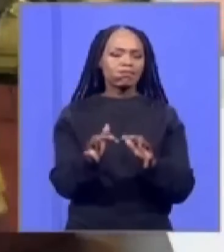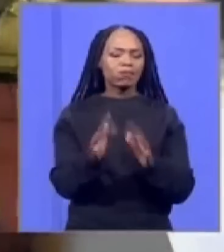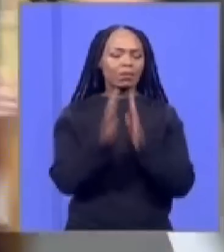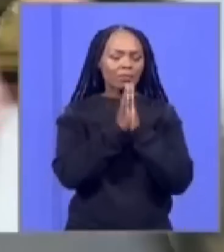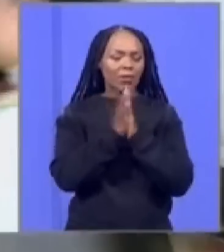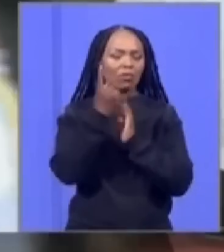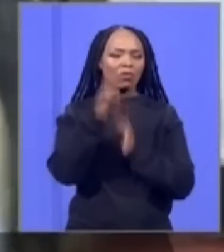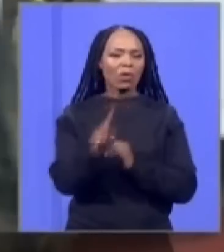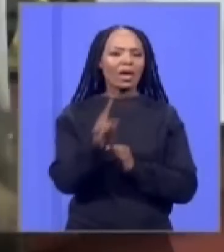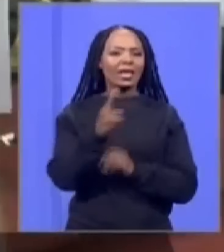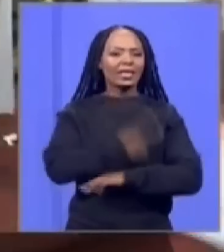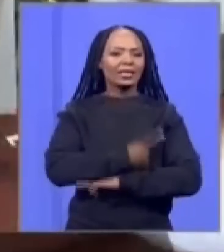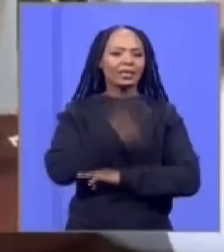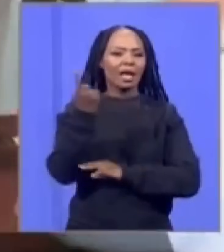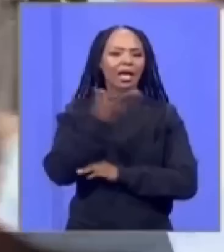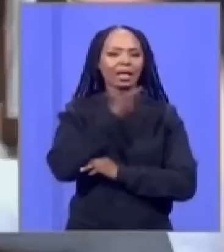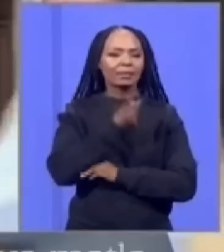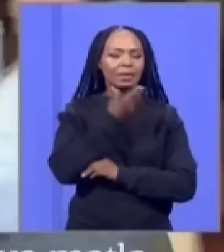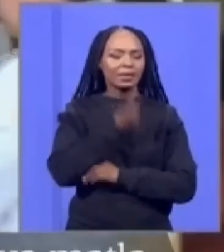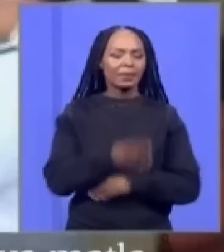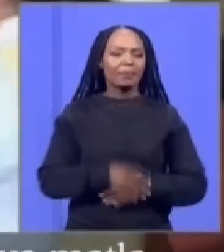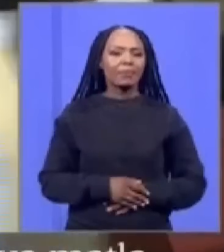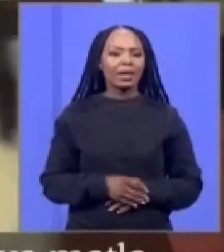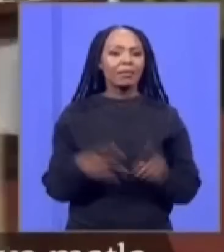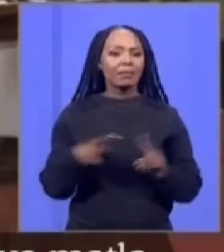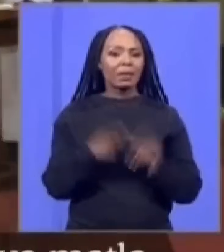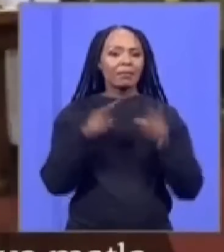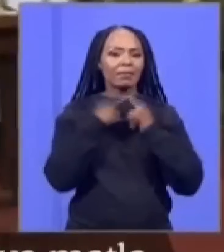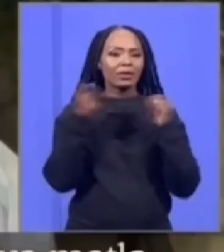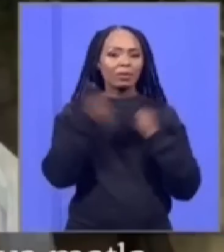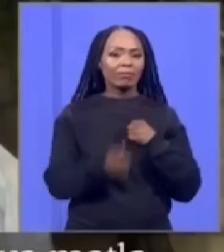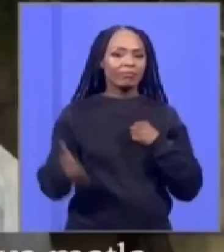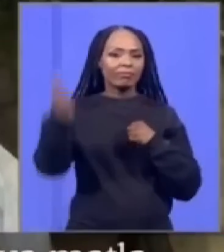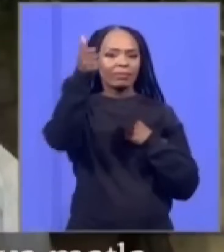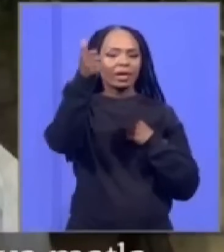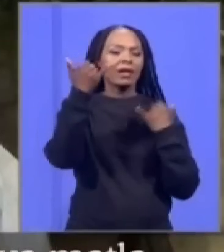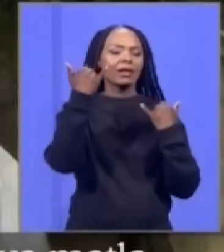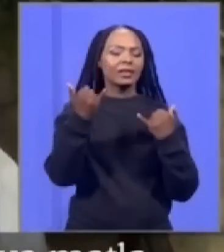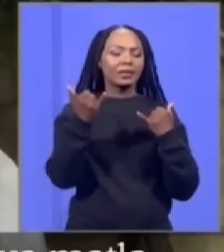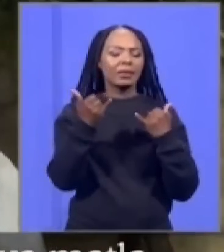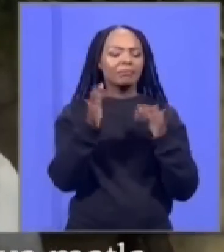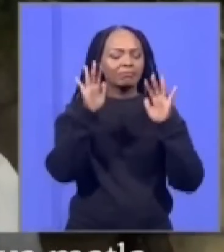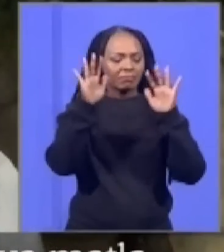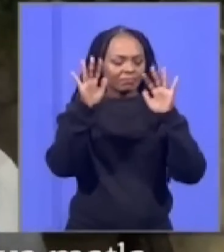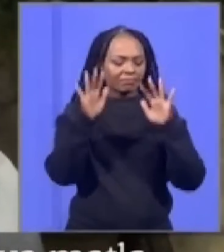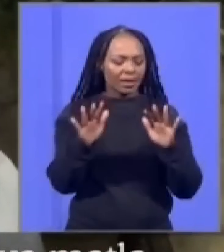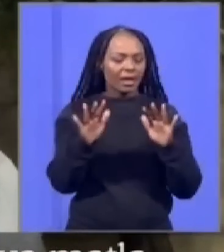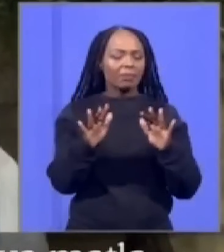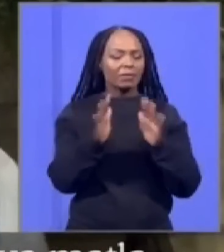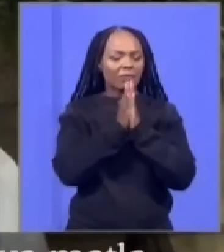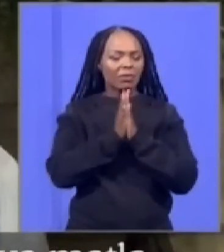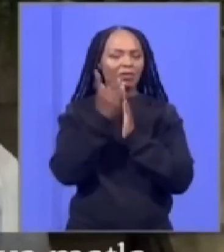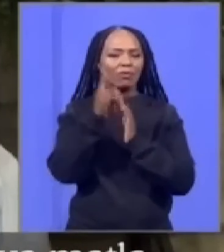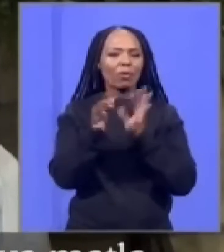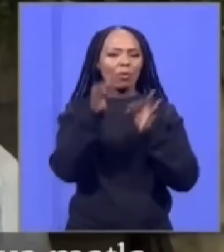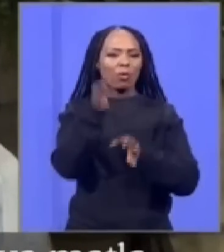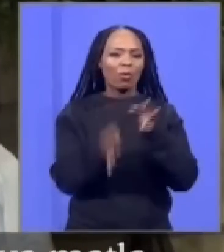Keresemese. Moreka Bishop Ditaba Makgoba o sebedisa monyetla ona ho tsepamisa maikutlo dipolotiking tsa naha le tsa